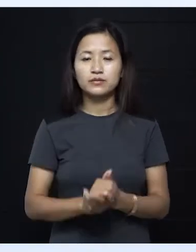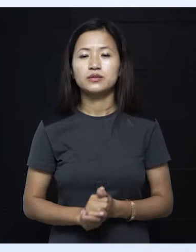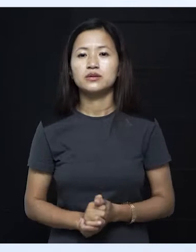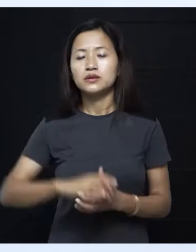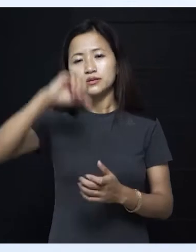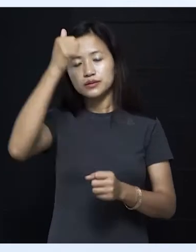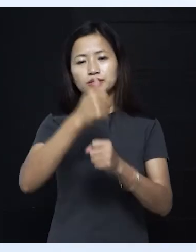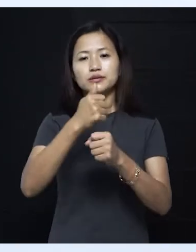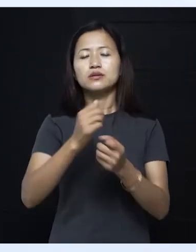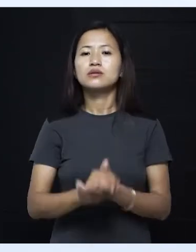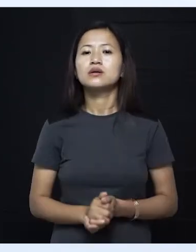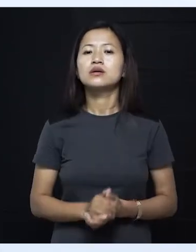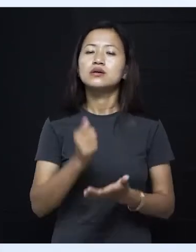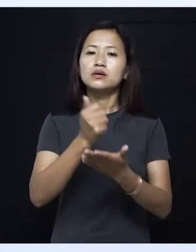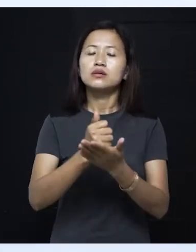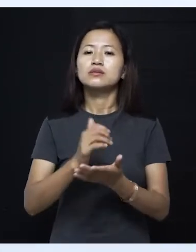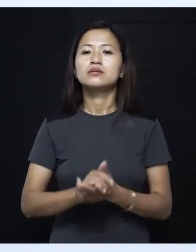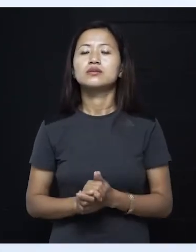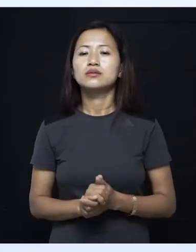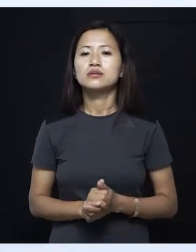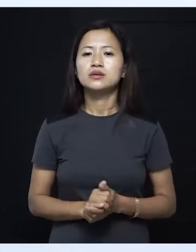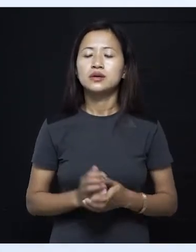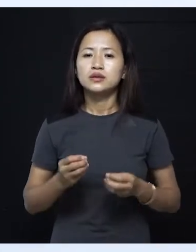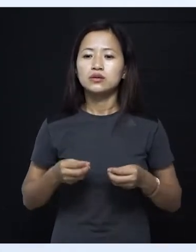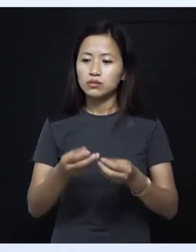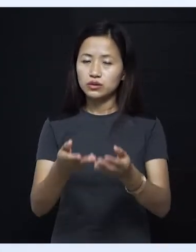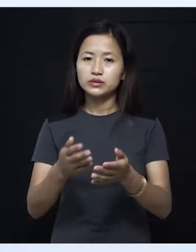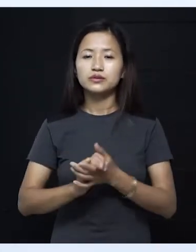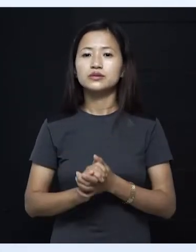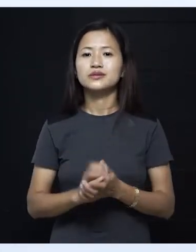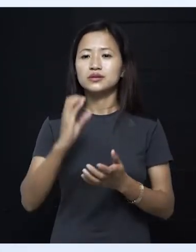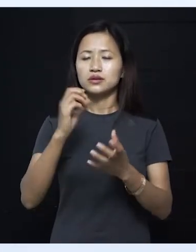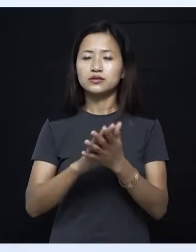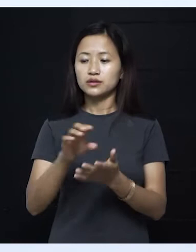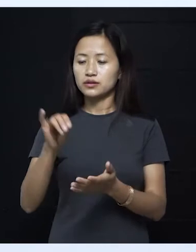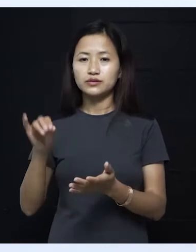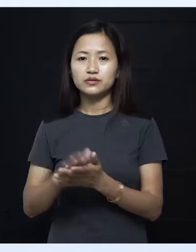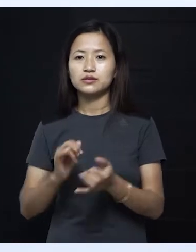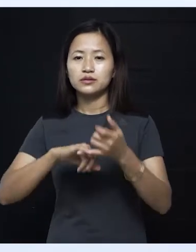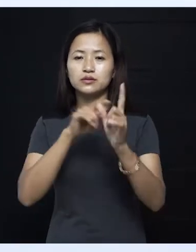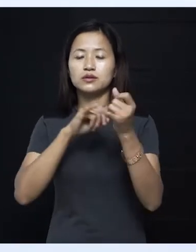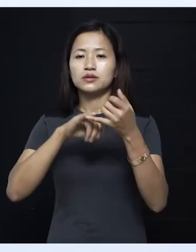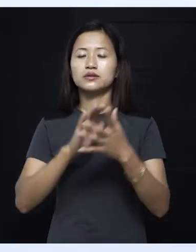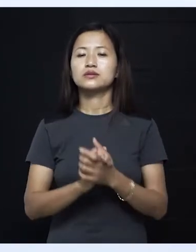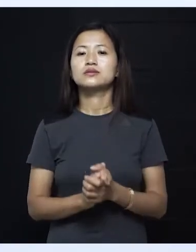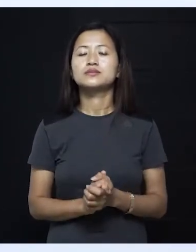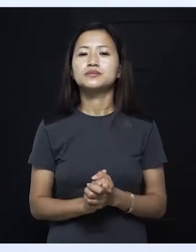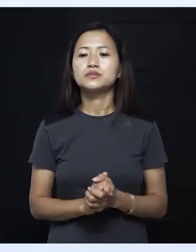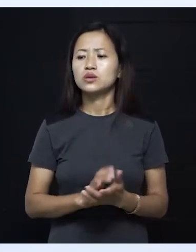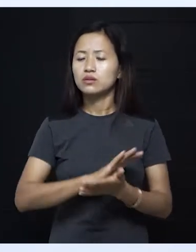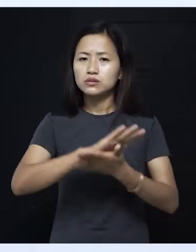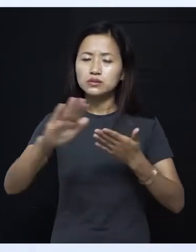the Indian government, they also decided to abolish this collectivization system. Okay, so all these